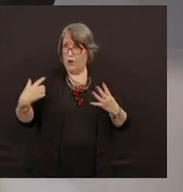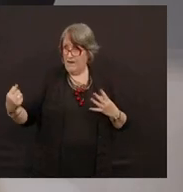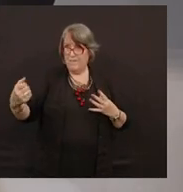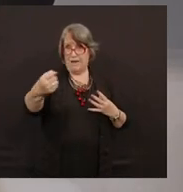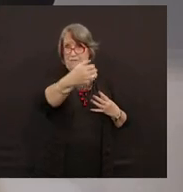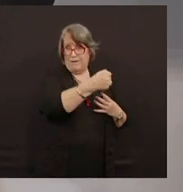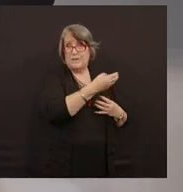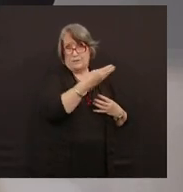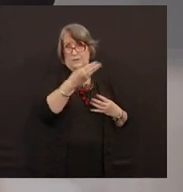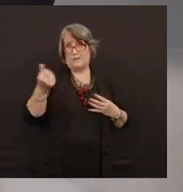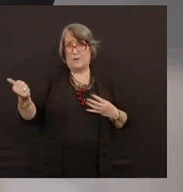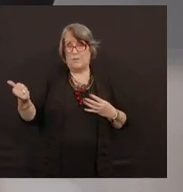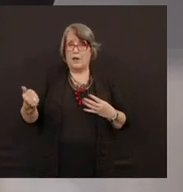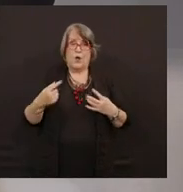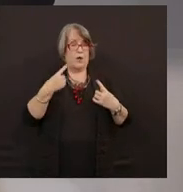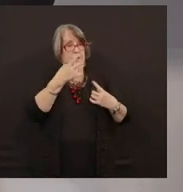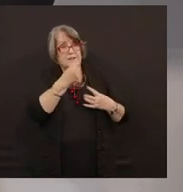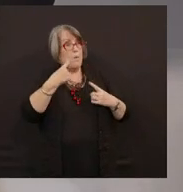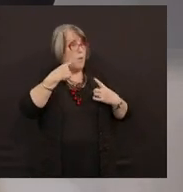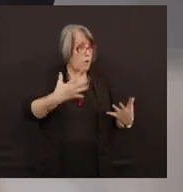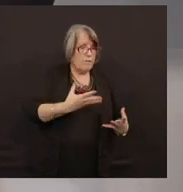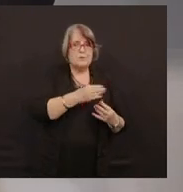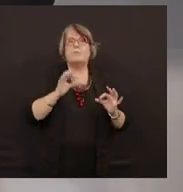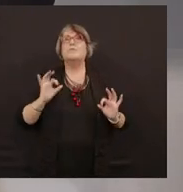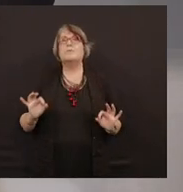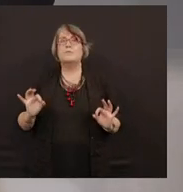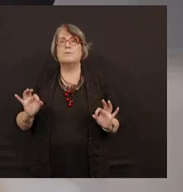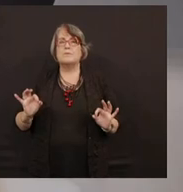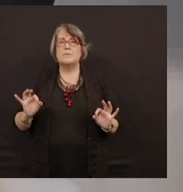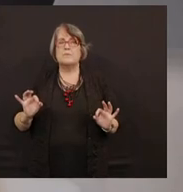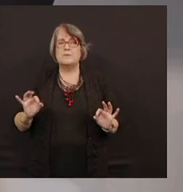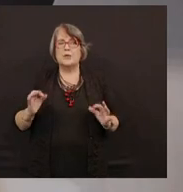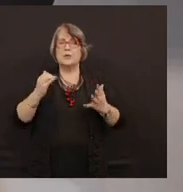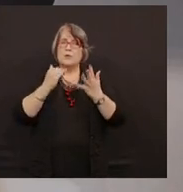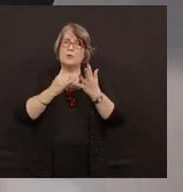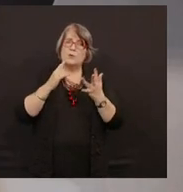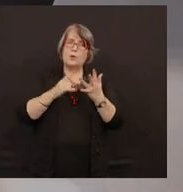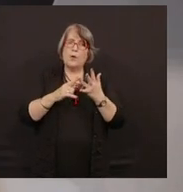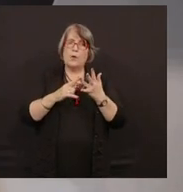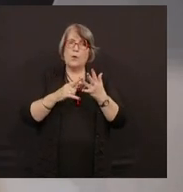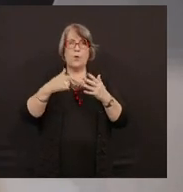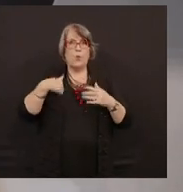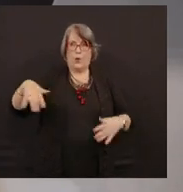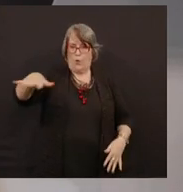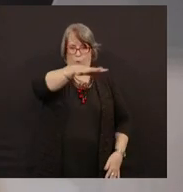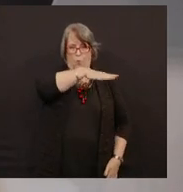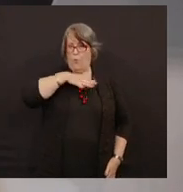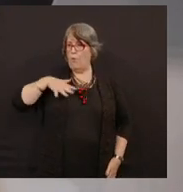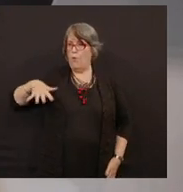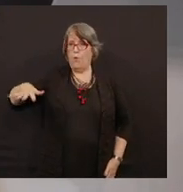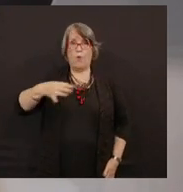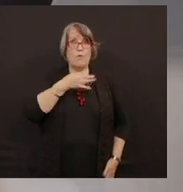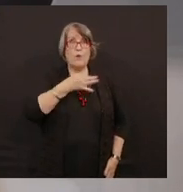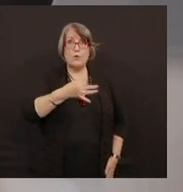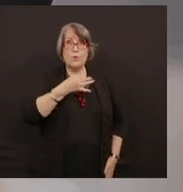Some disabilities are just a bit more obvious than others. So it is that notion that we are all